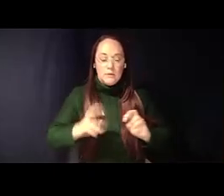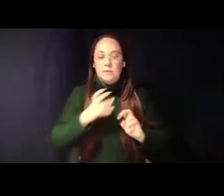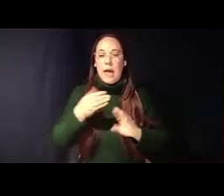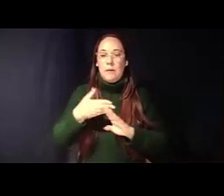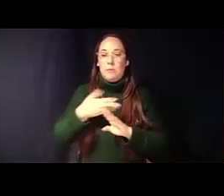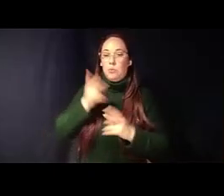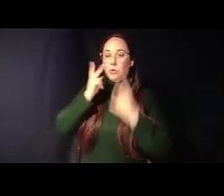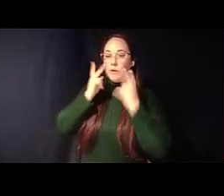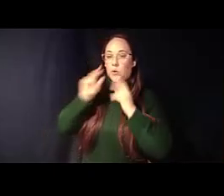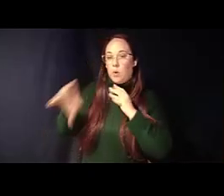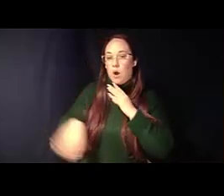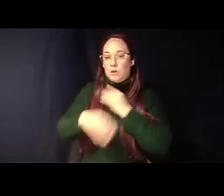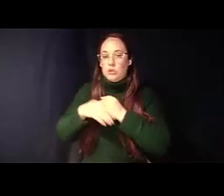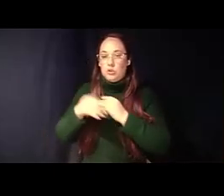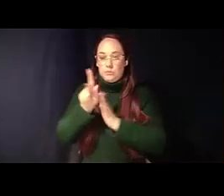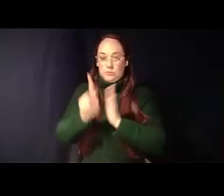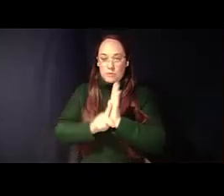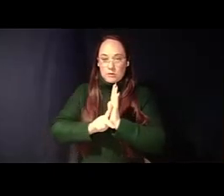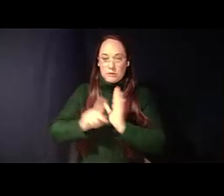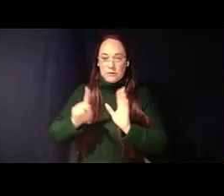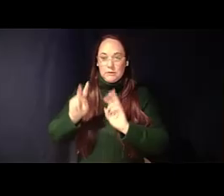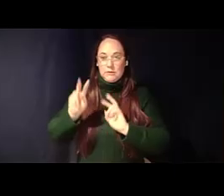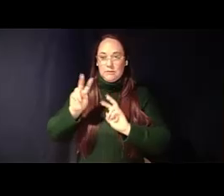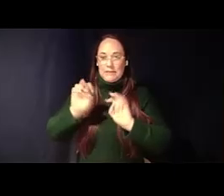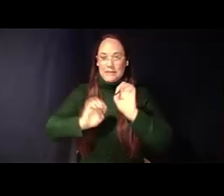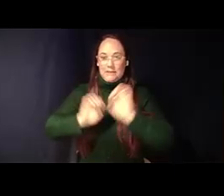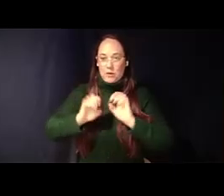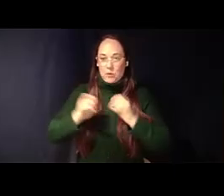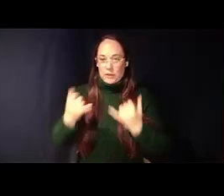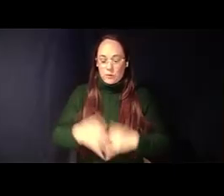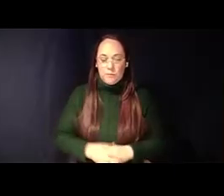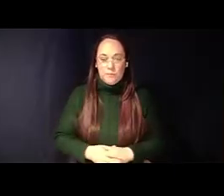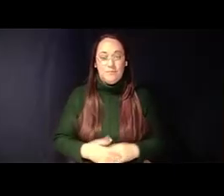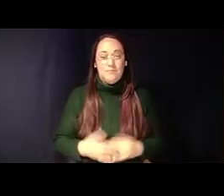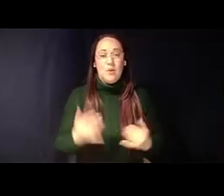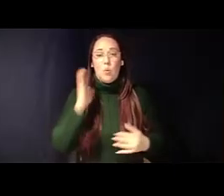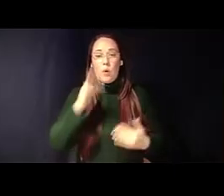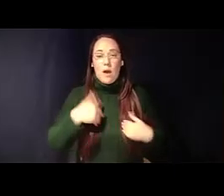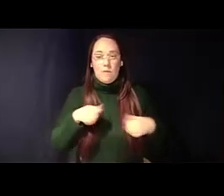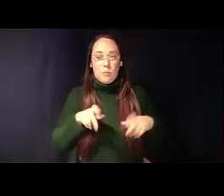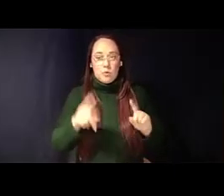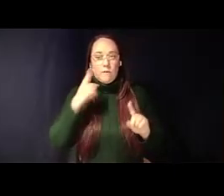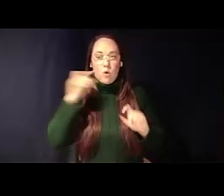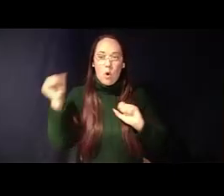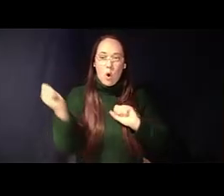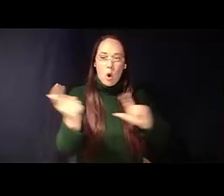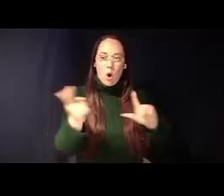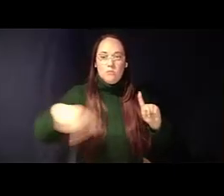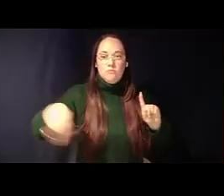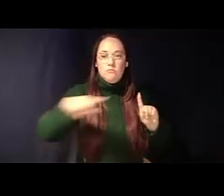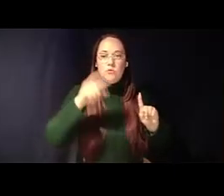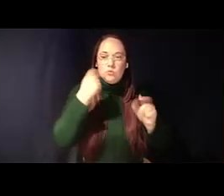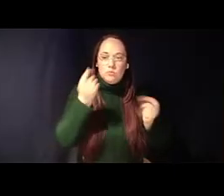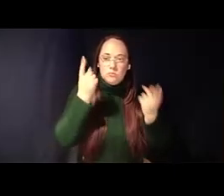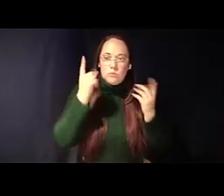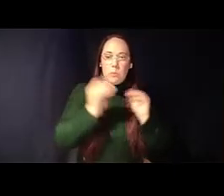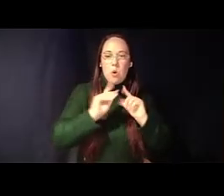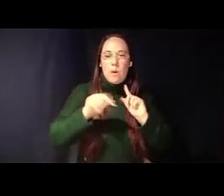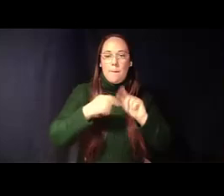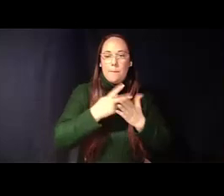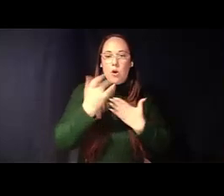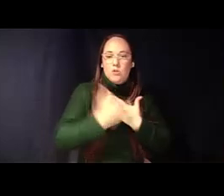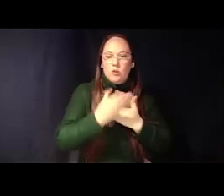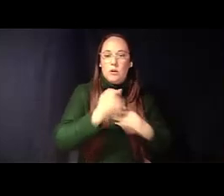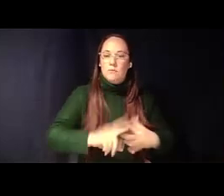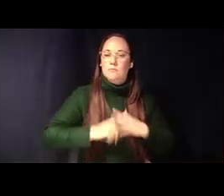programs. During today's webinar, experts from Manat will share more information on the study, review findings from the landscape